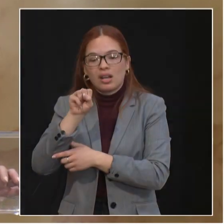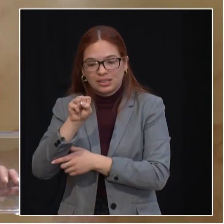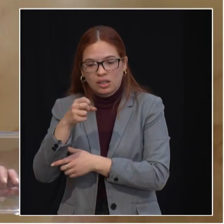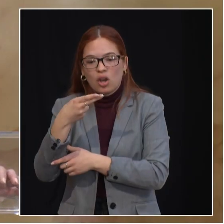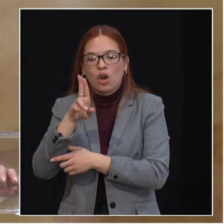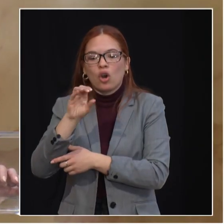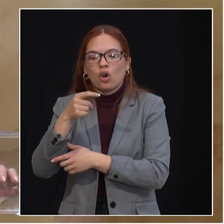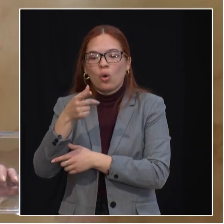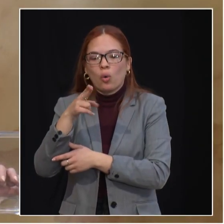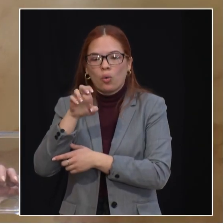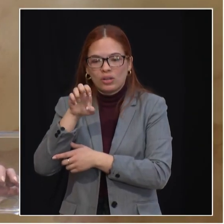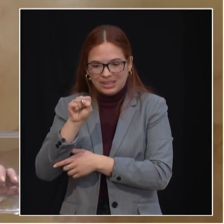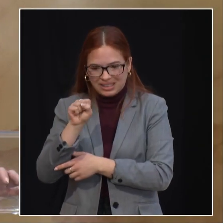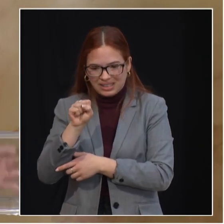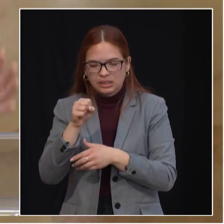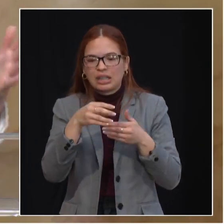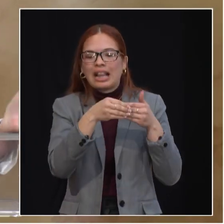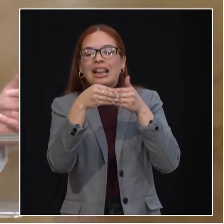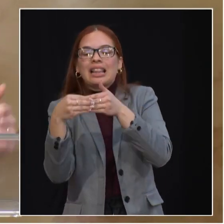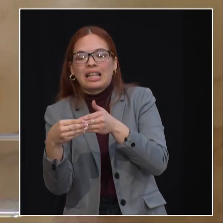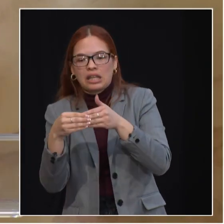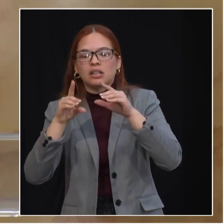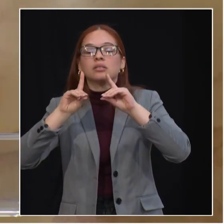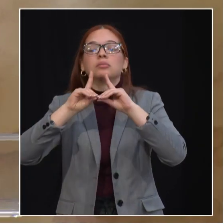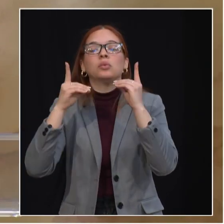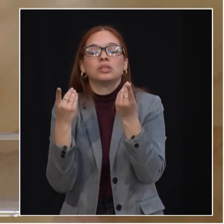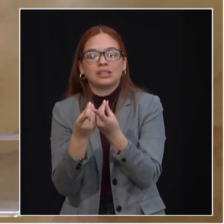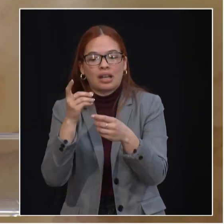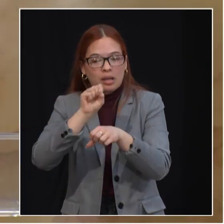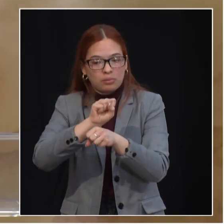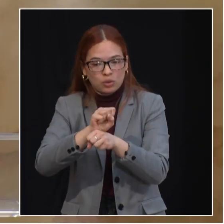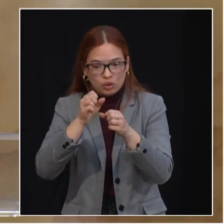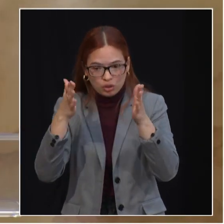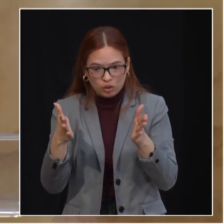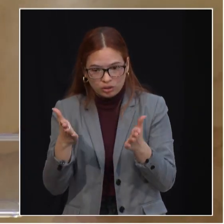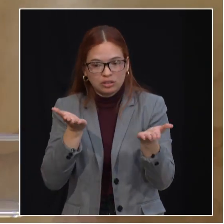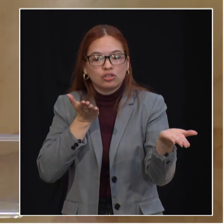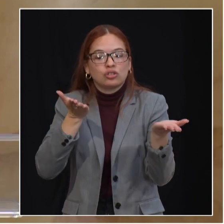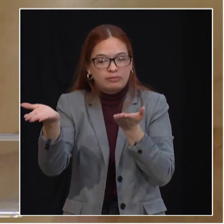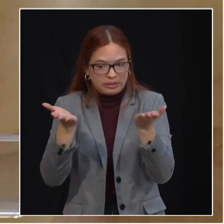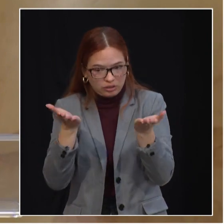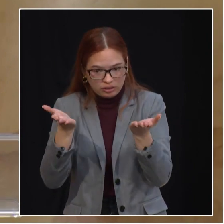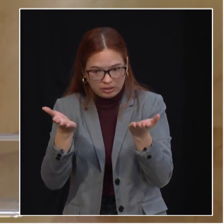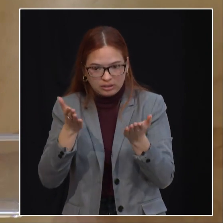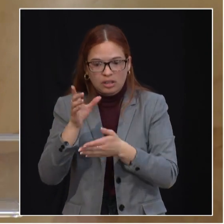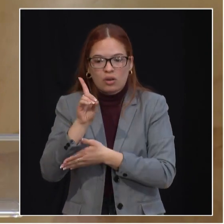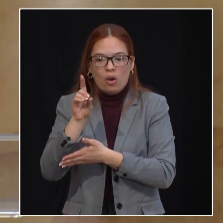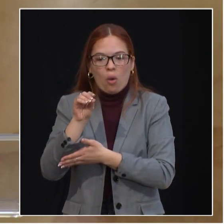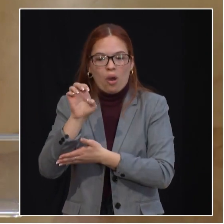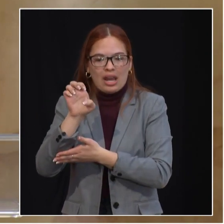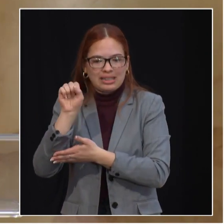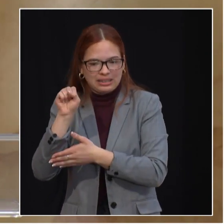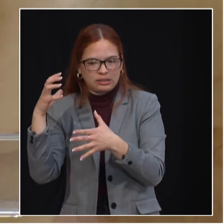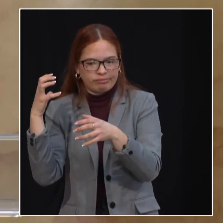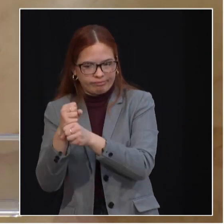Services. The district can be a partner to your business, and Dr. Morris-Hughes is going to talk through some of those